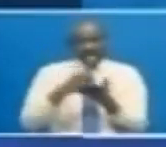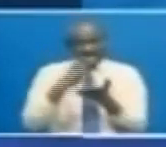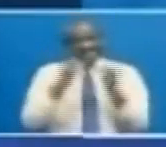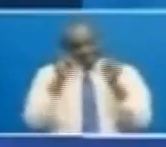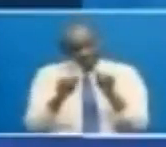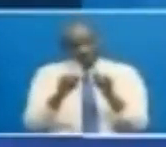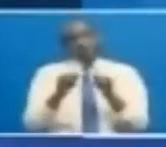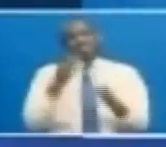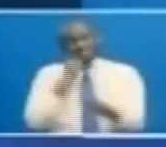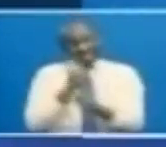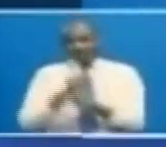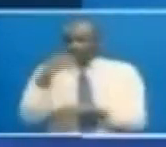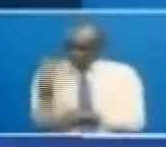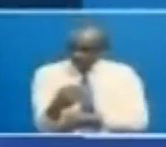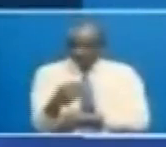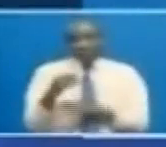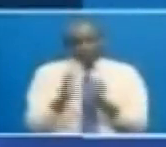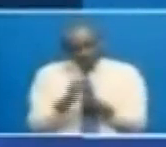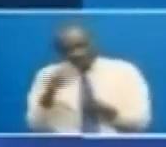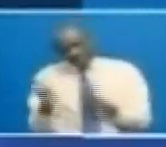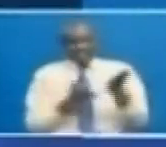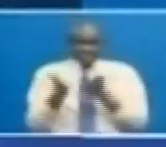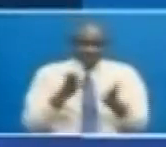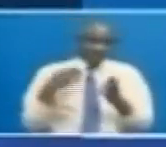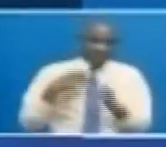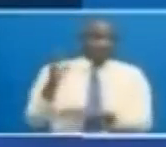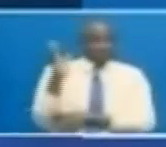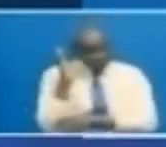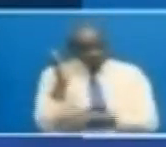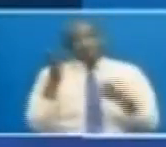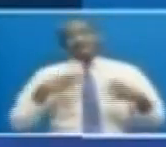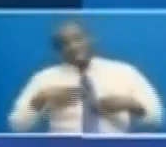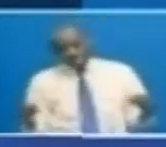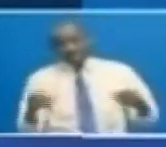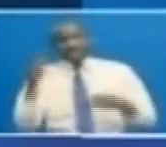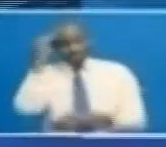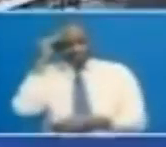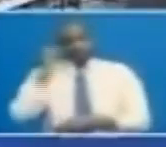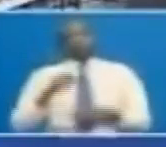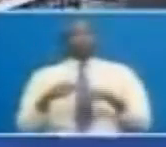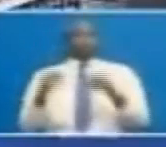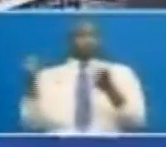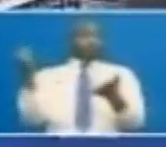staff will continue except for exceptional services such as security, health and education.